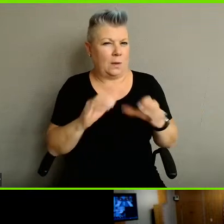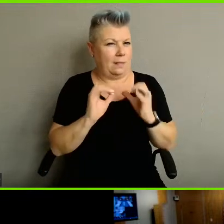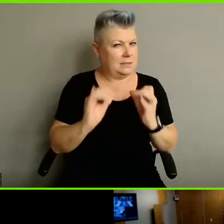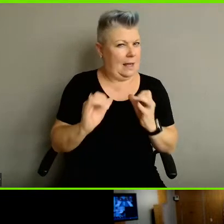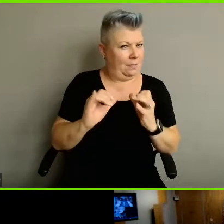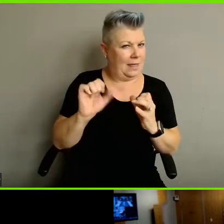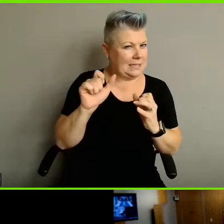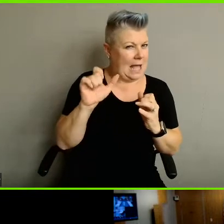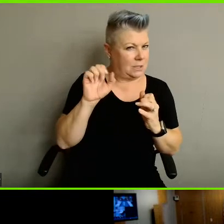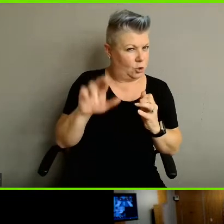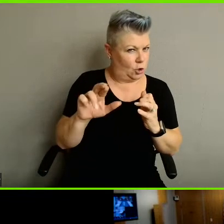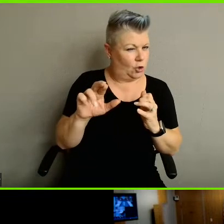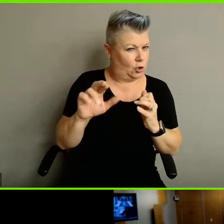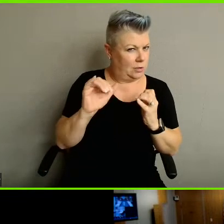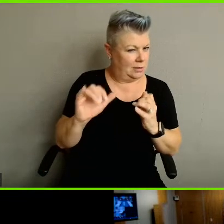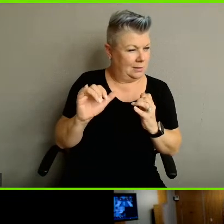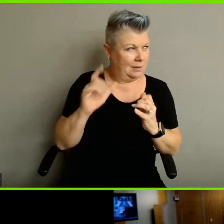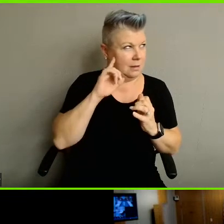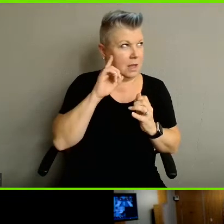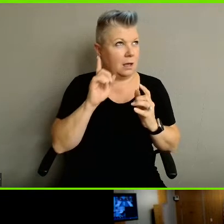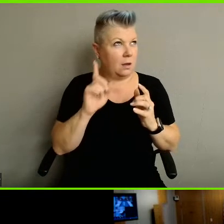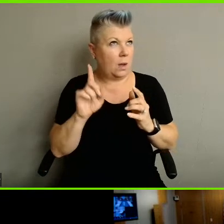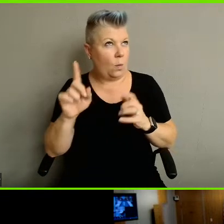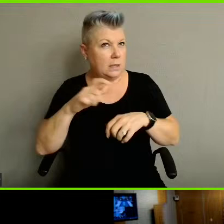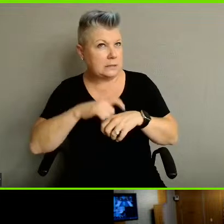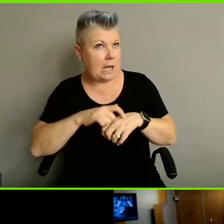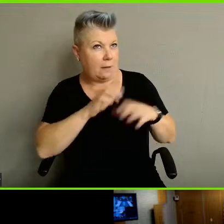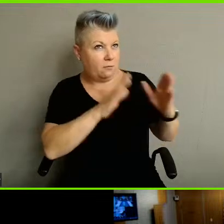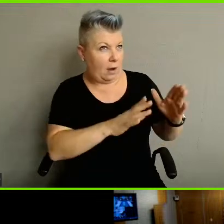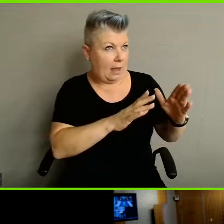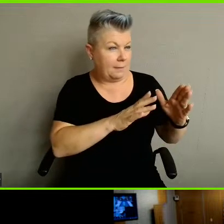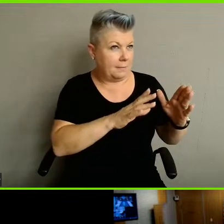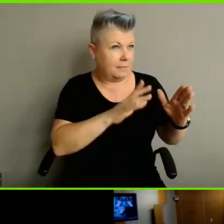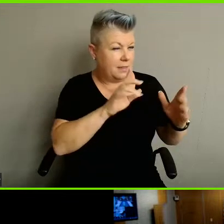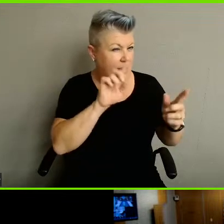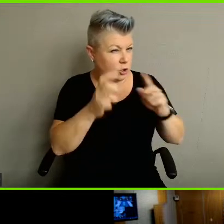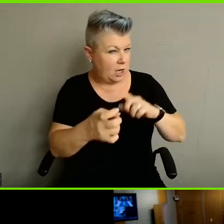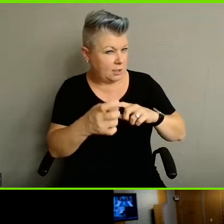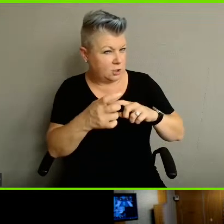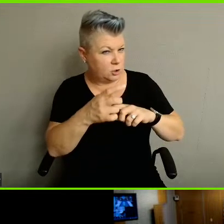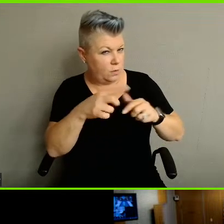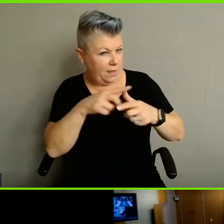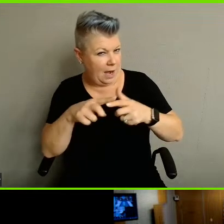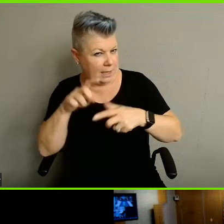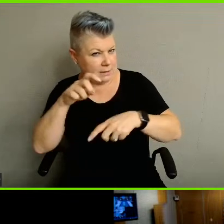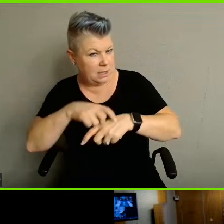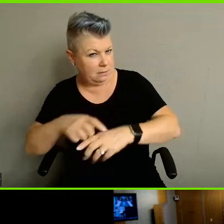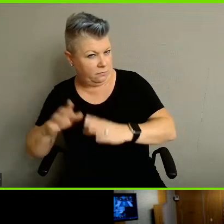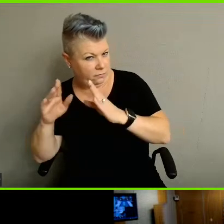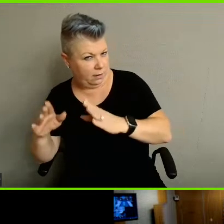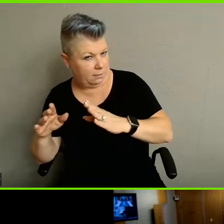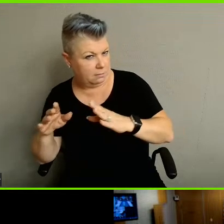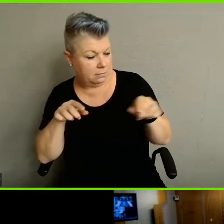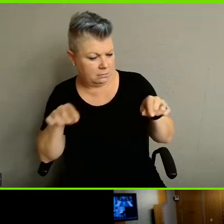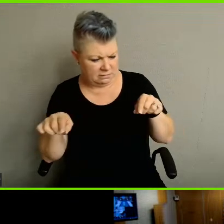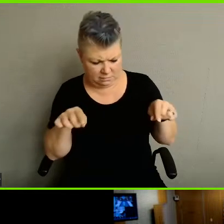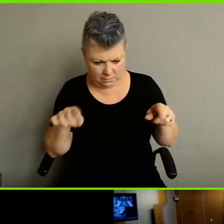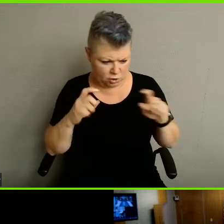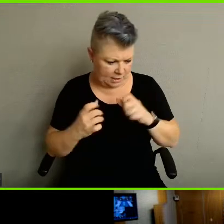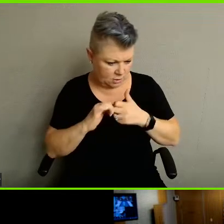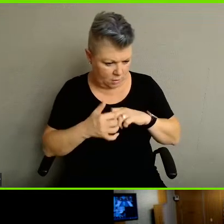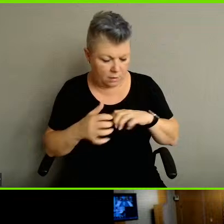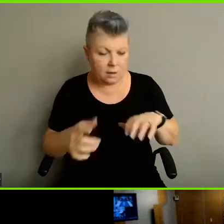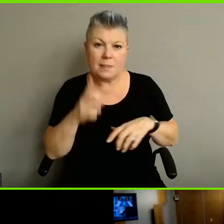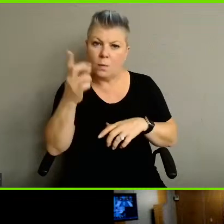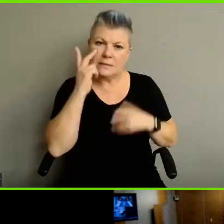see what changed from one time period to the next over year. And the ones I've seen will give you